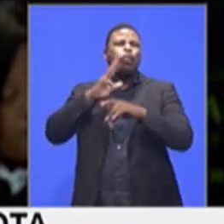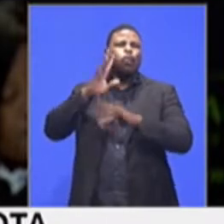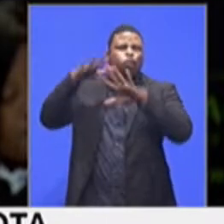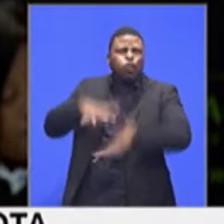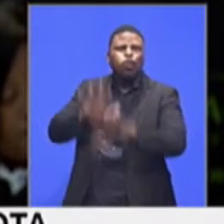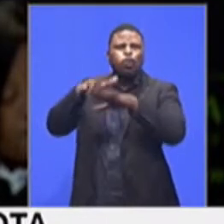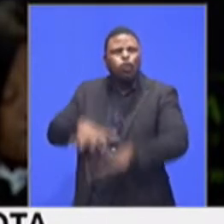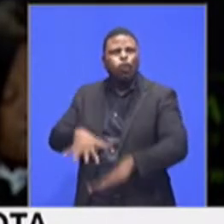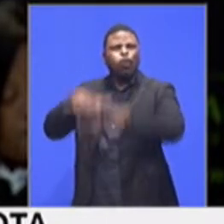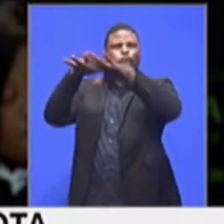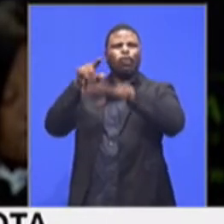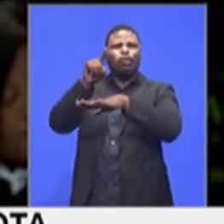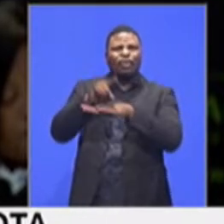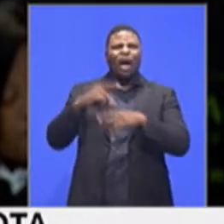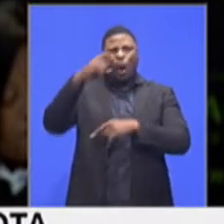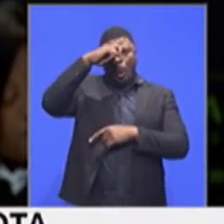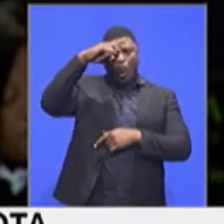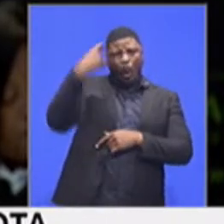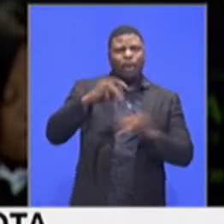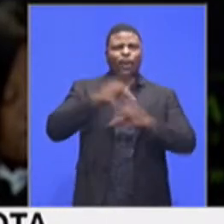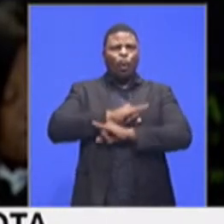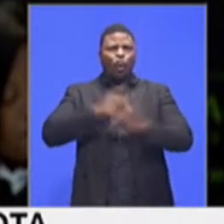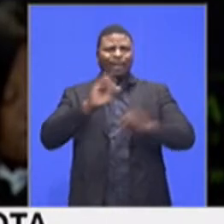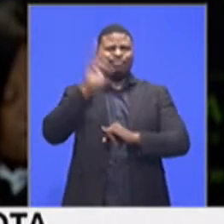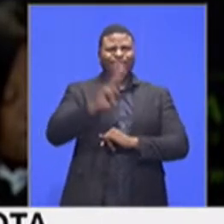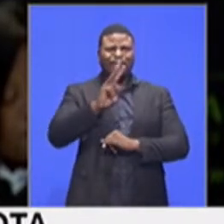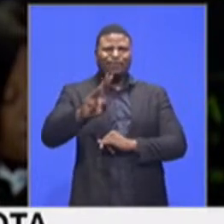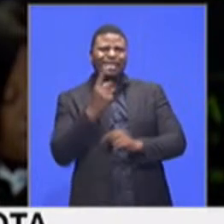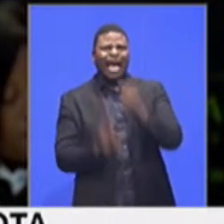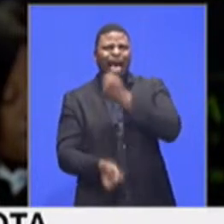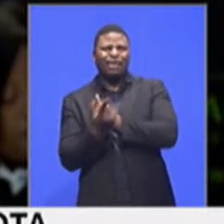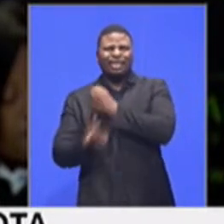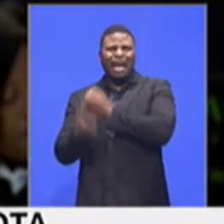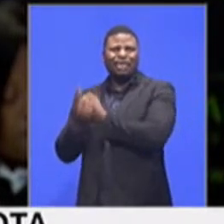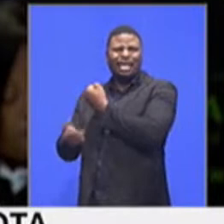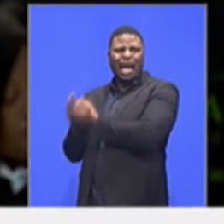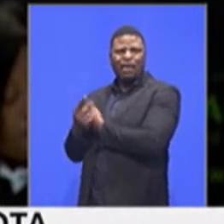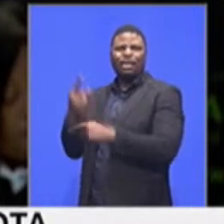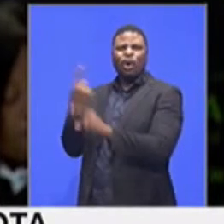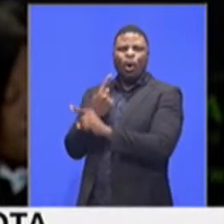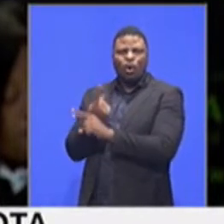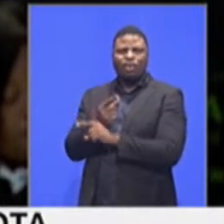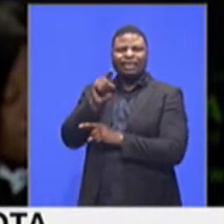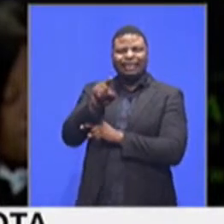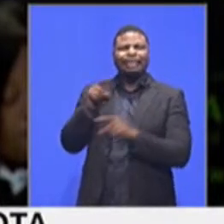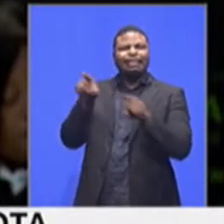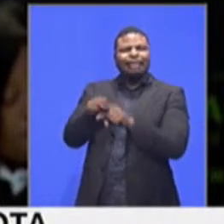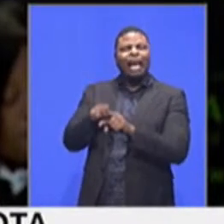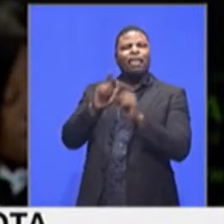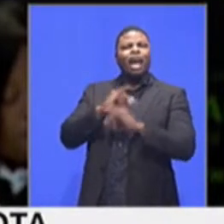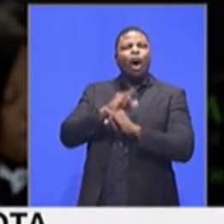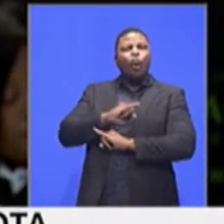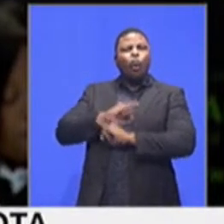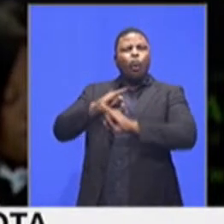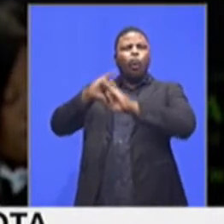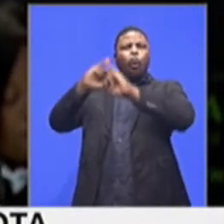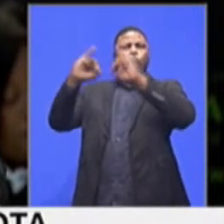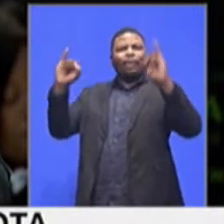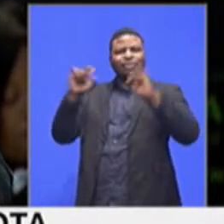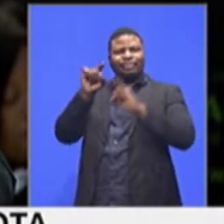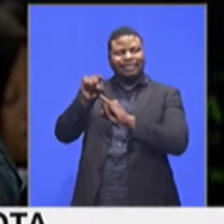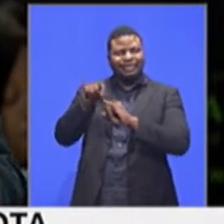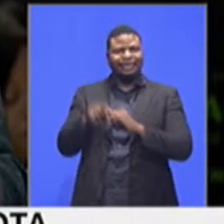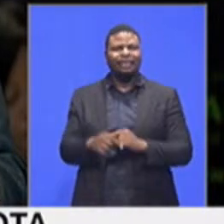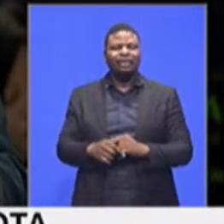are occurring more often, and their intensity is worsening. Our